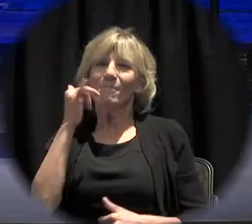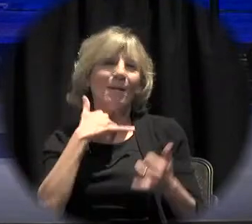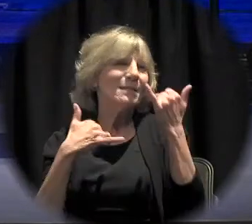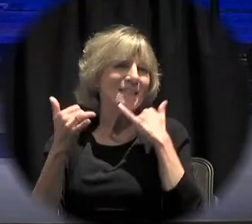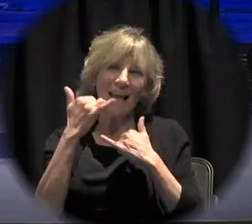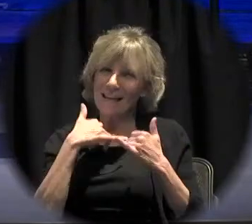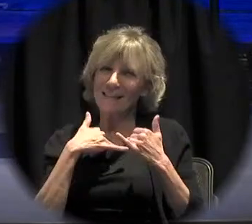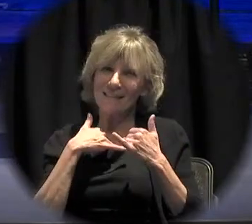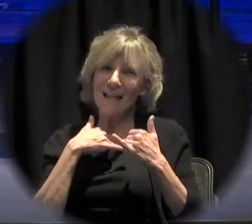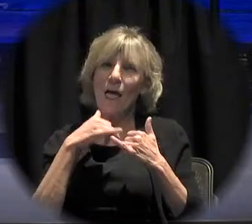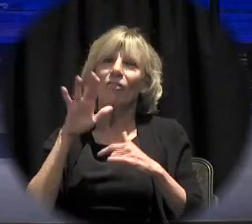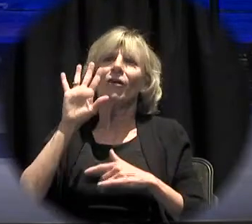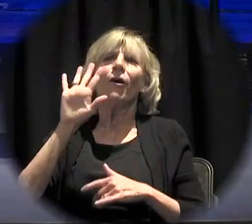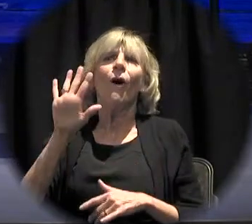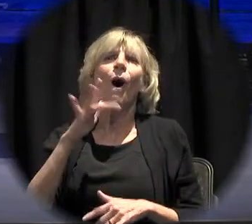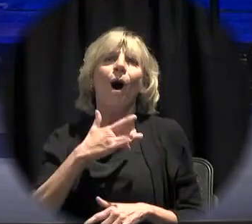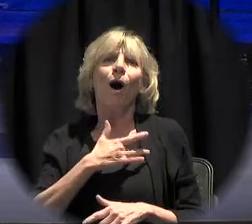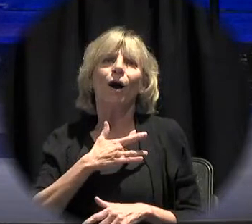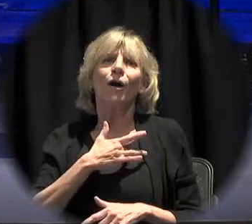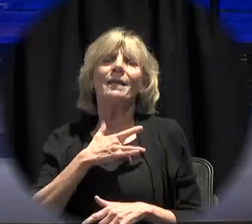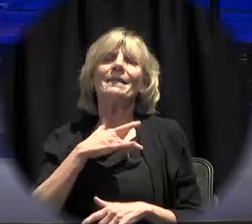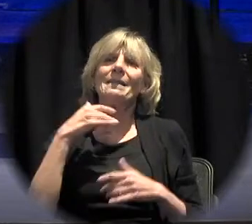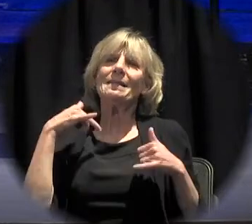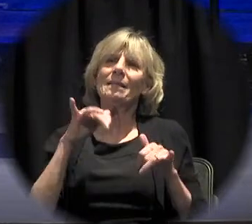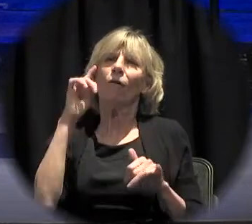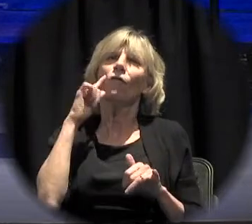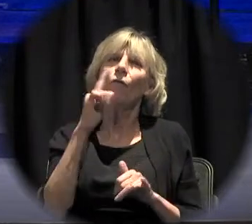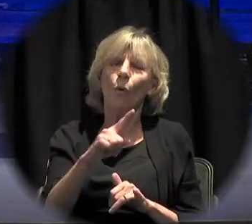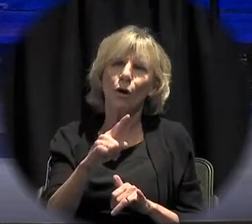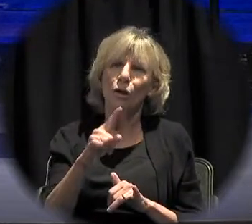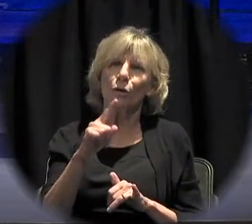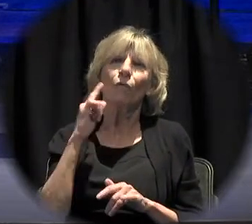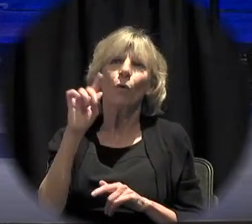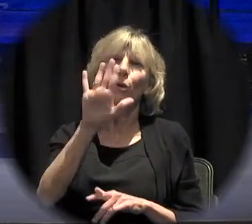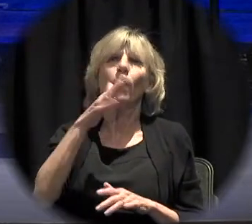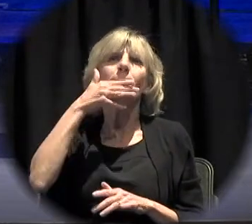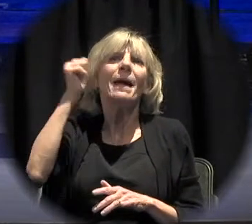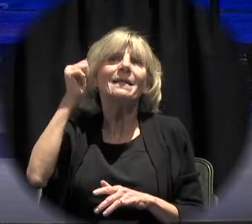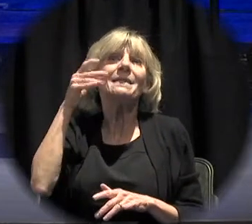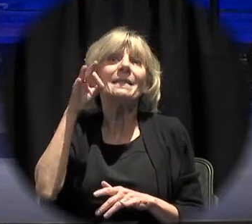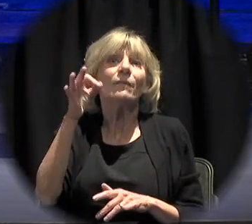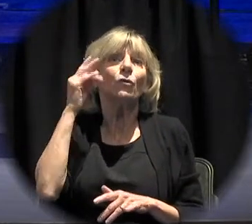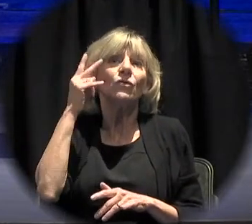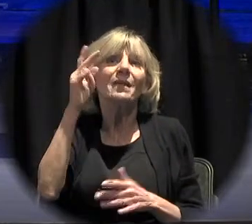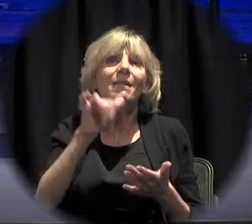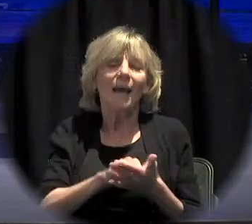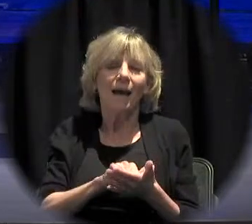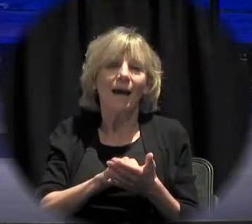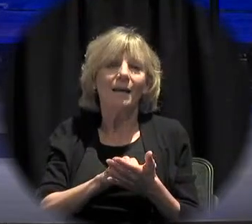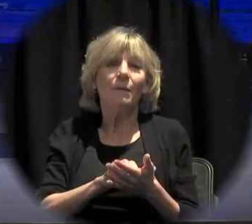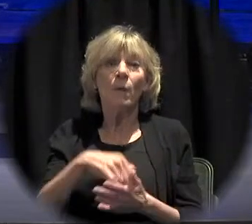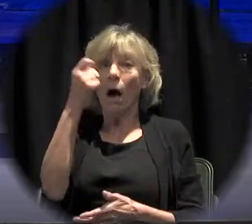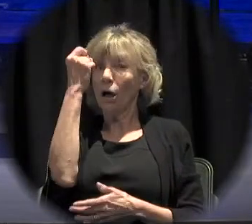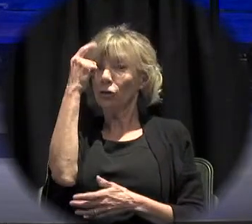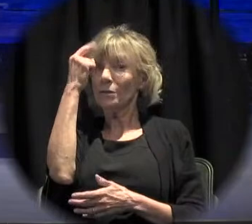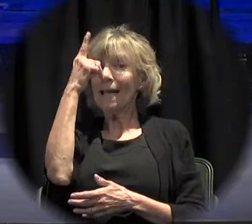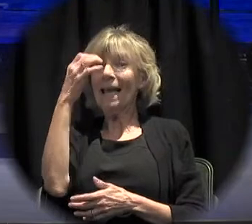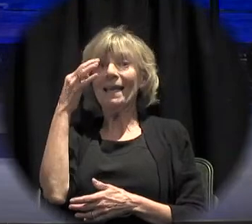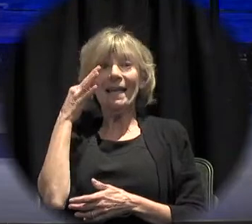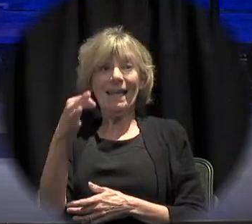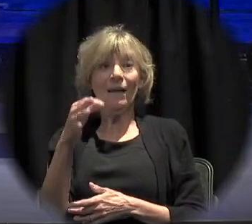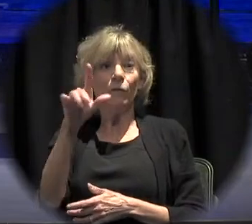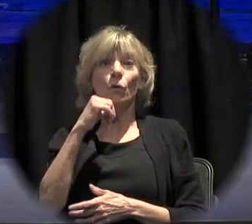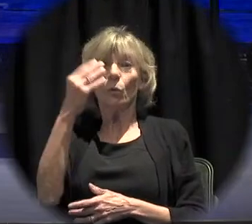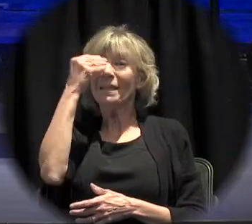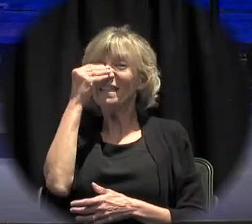heart is truly for you and for your best. And understand, too, there's a warning here. If we disregard